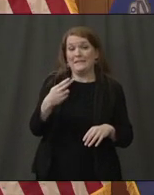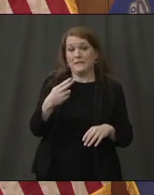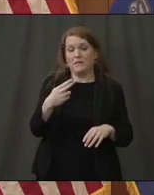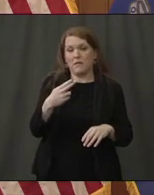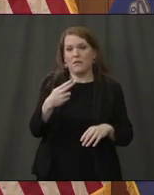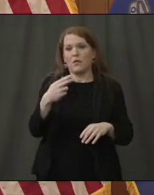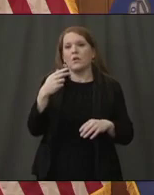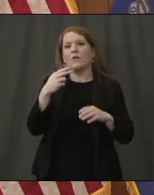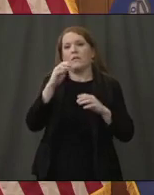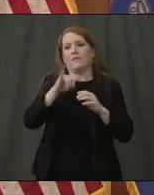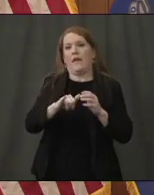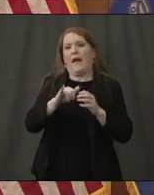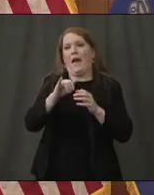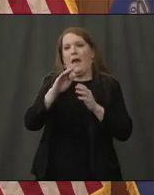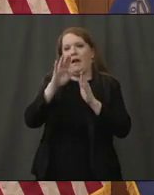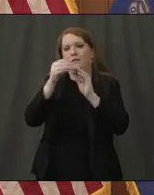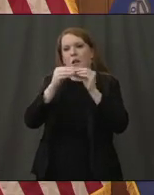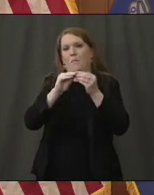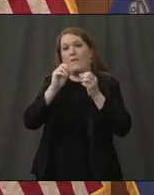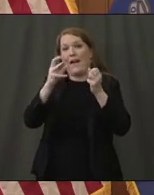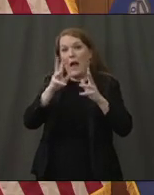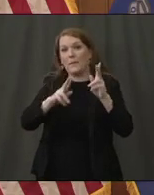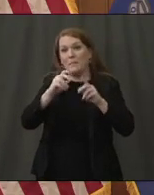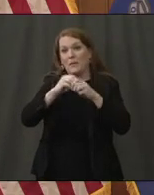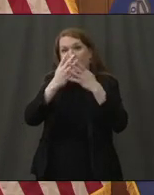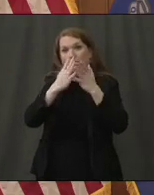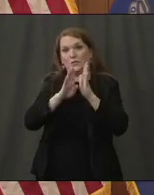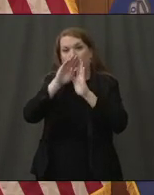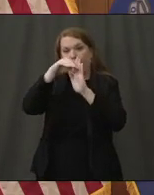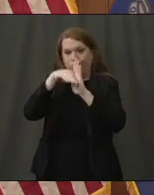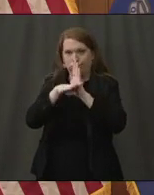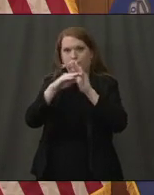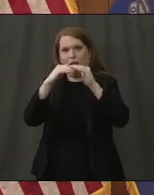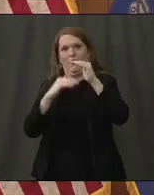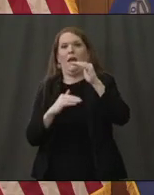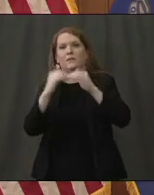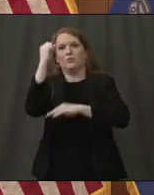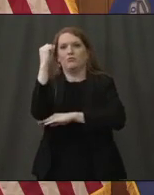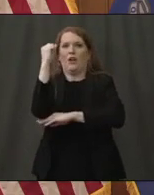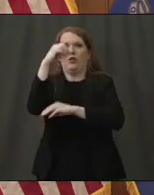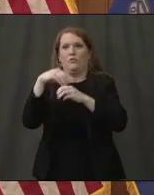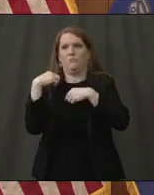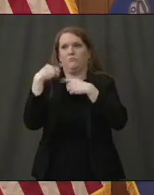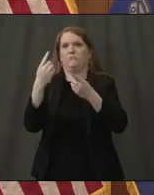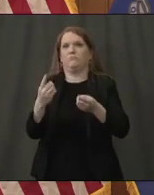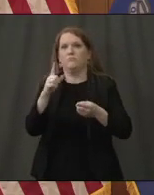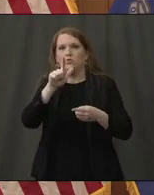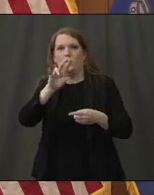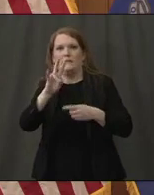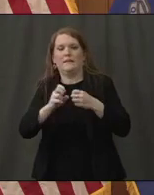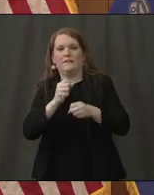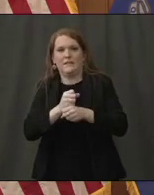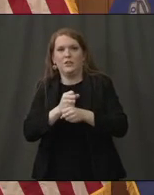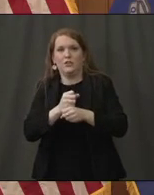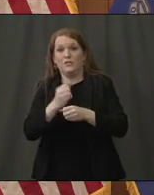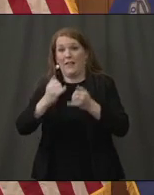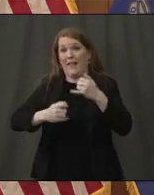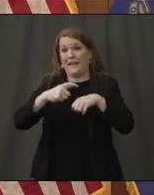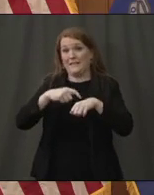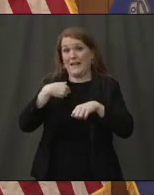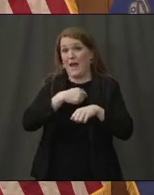below 12,000 for the first time in 27 years, last witnessed on 5/1 of